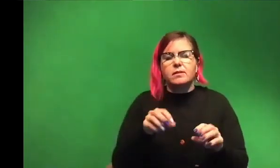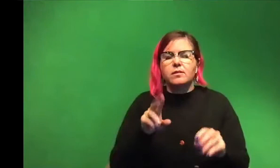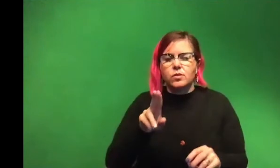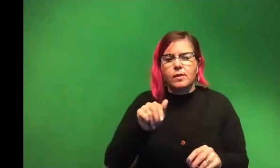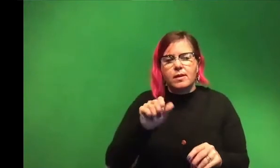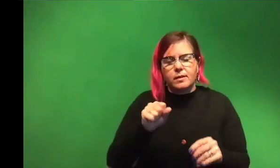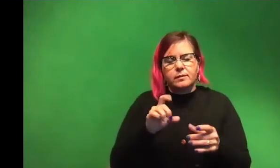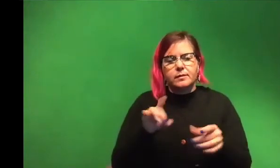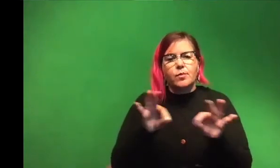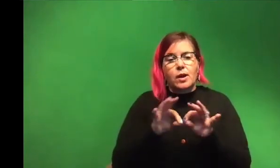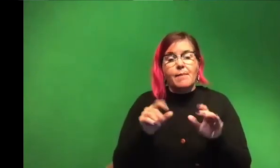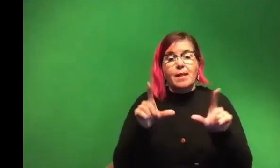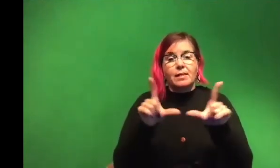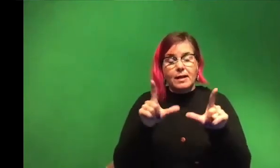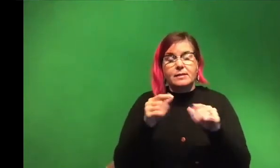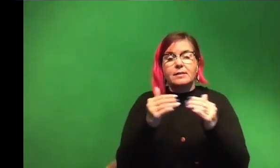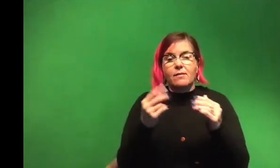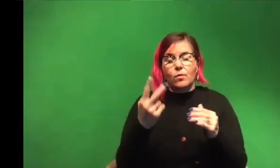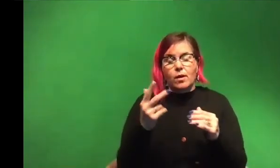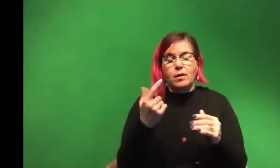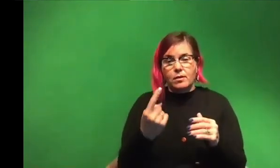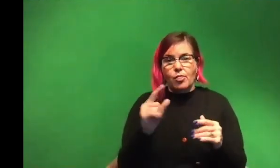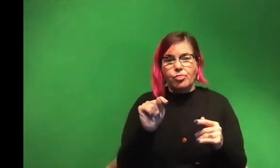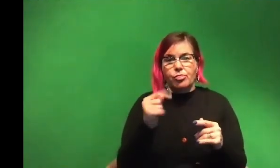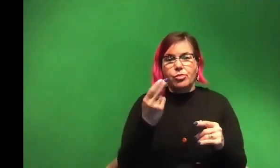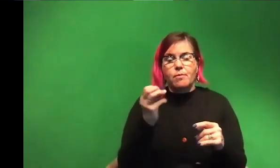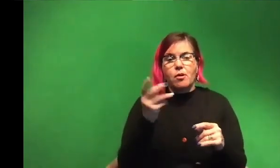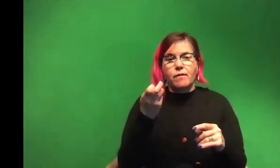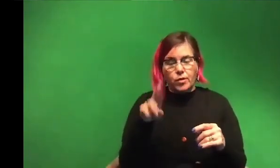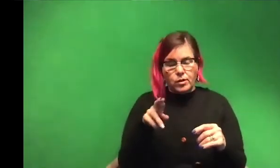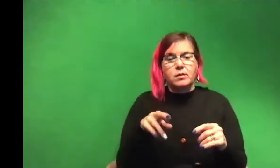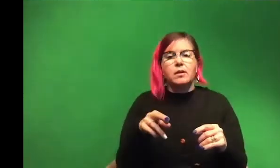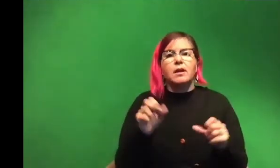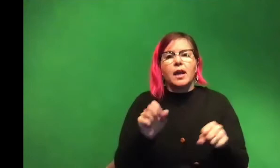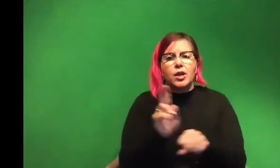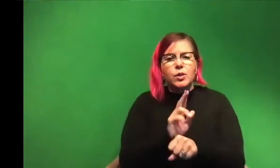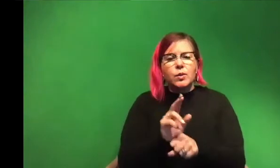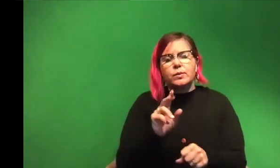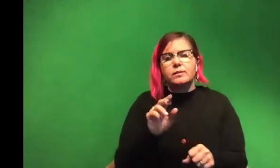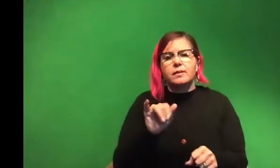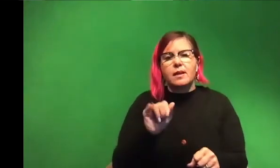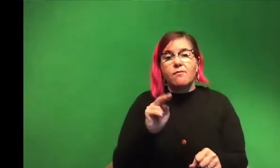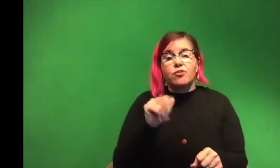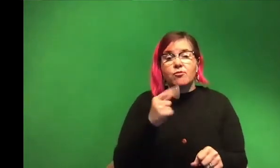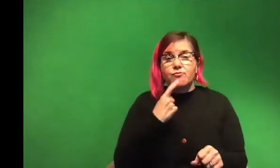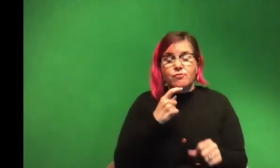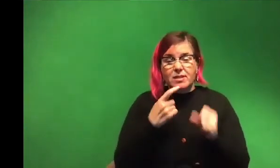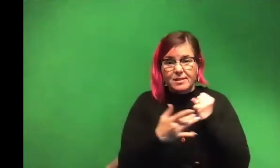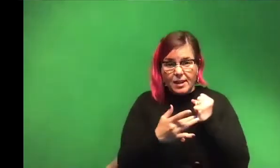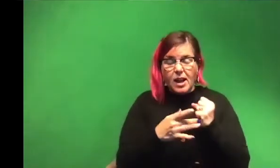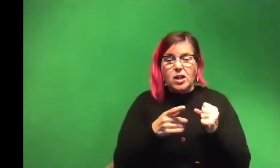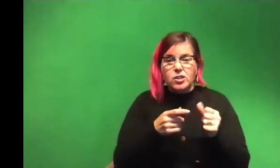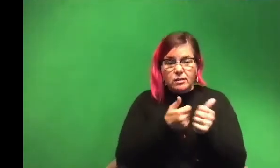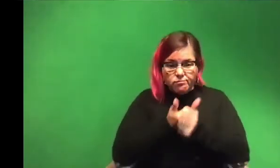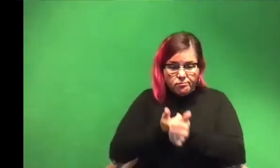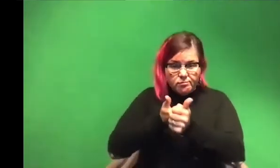actually a licensed level 1 thermographer, and we can utilize infrared technology to actually track